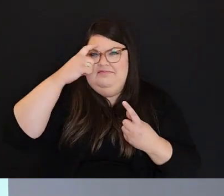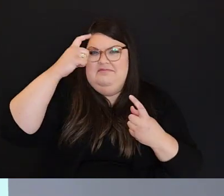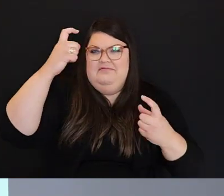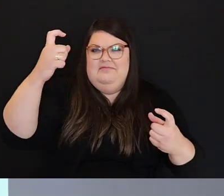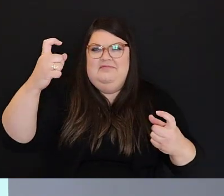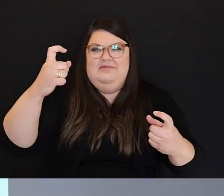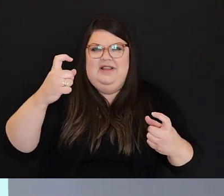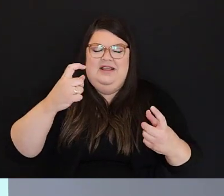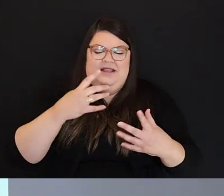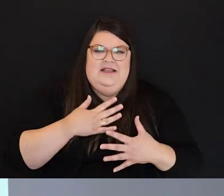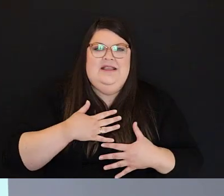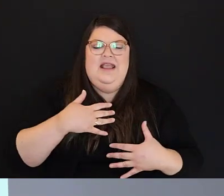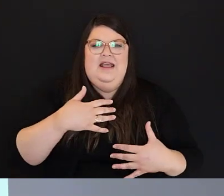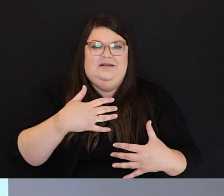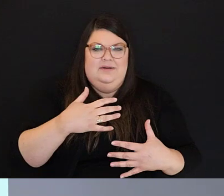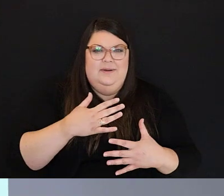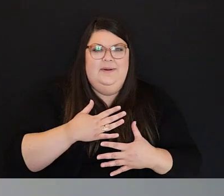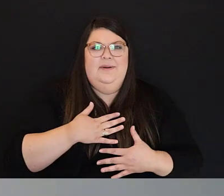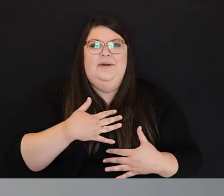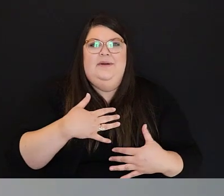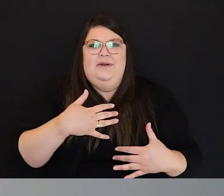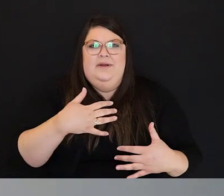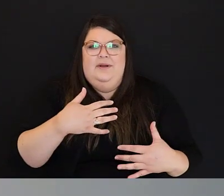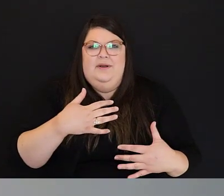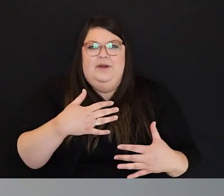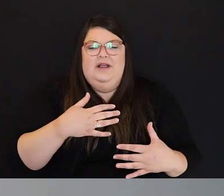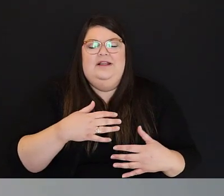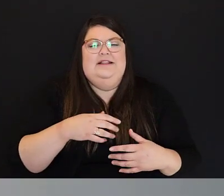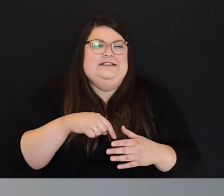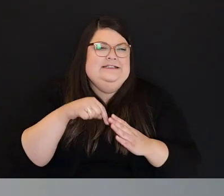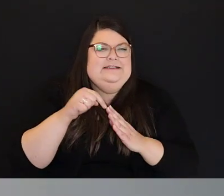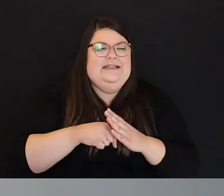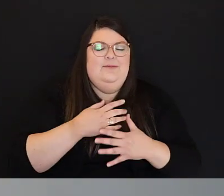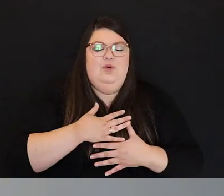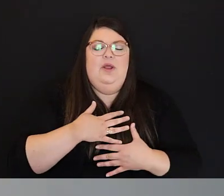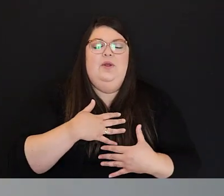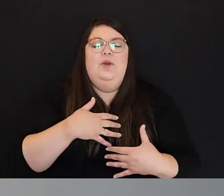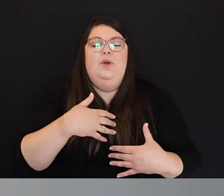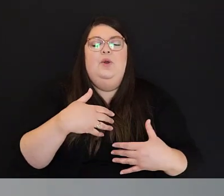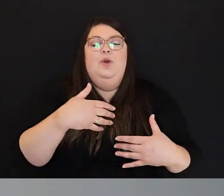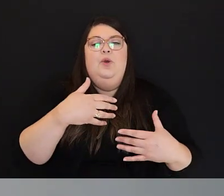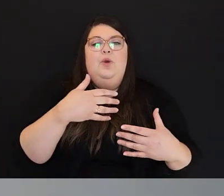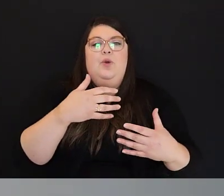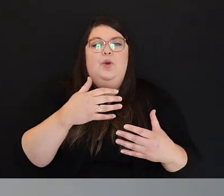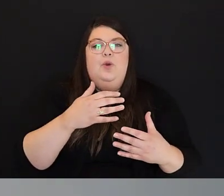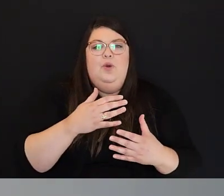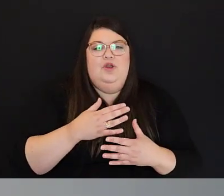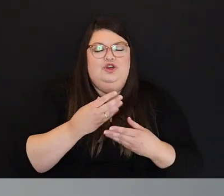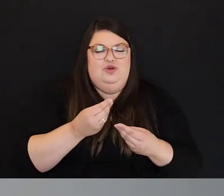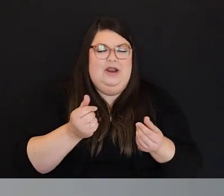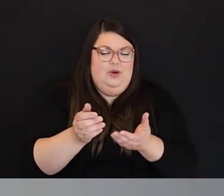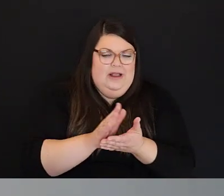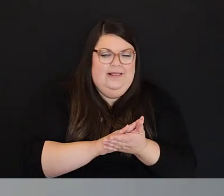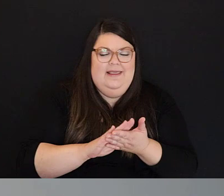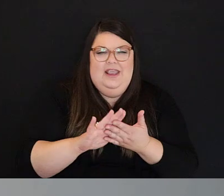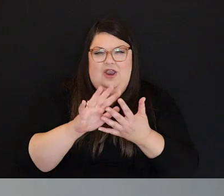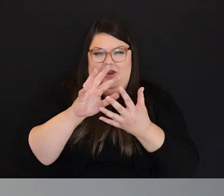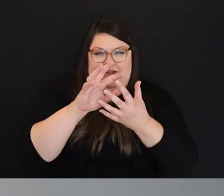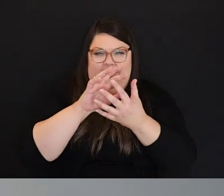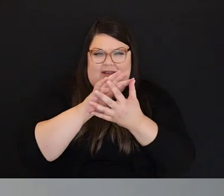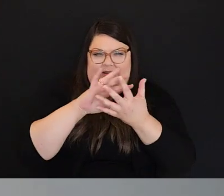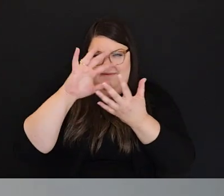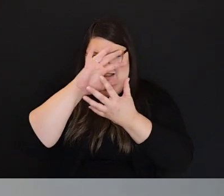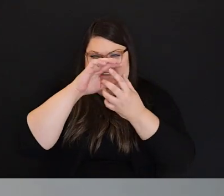gasping. Gasping. Take a deep breath and try to clear the messiness in your head.